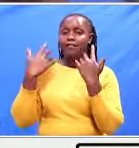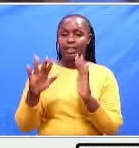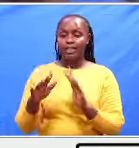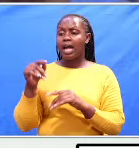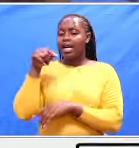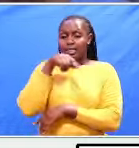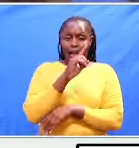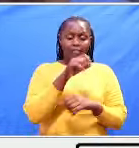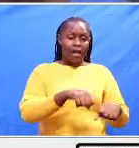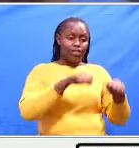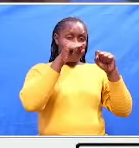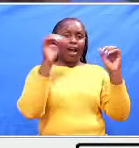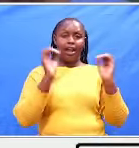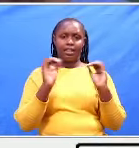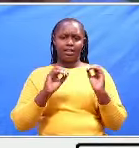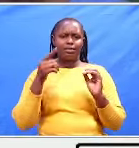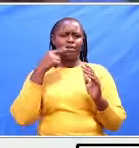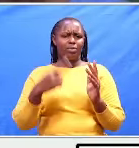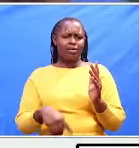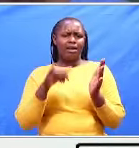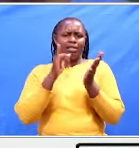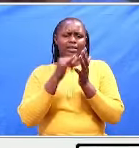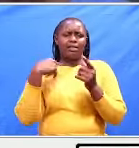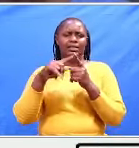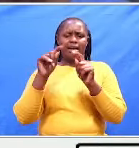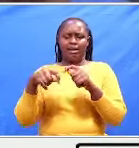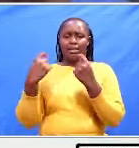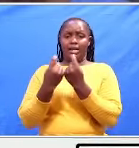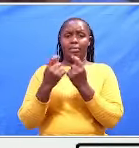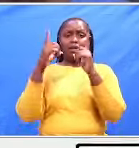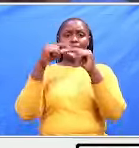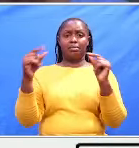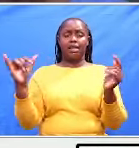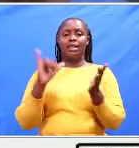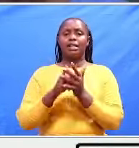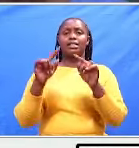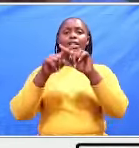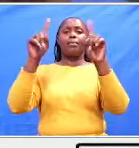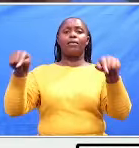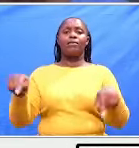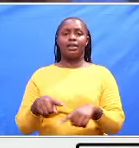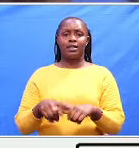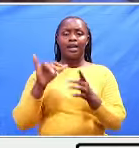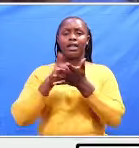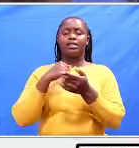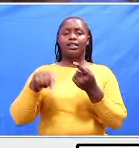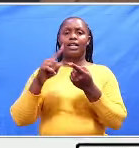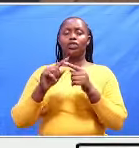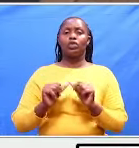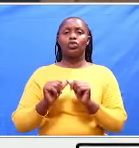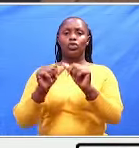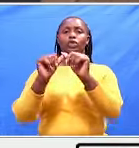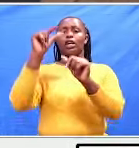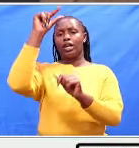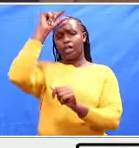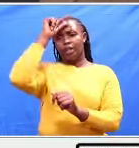that profiling and saying that that was a tribal statement is a profiling that is in keeping with the Ruto regime.